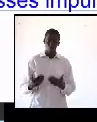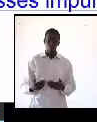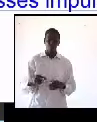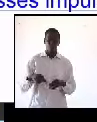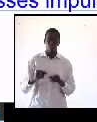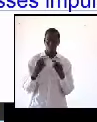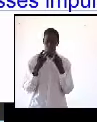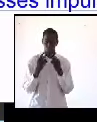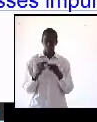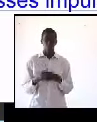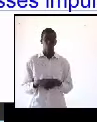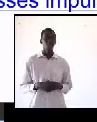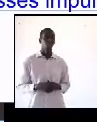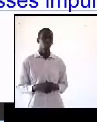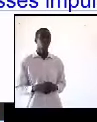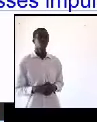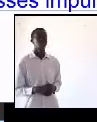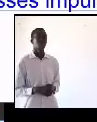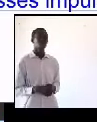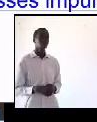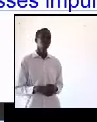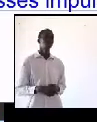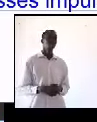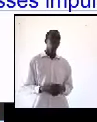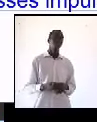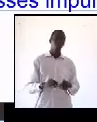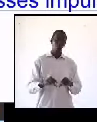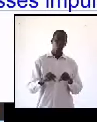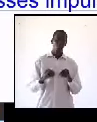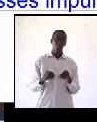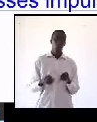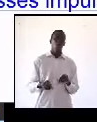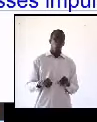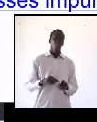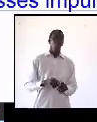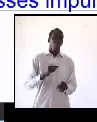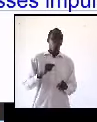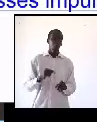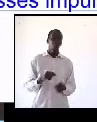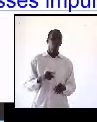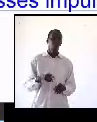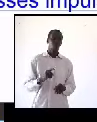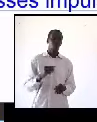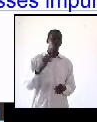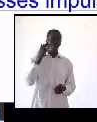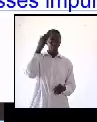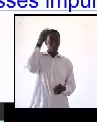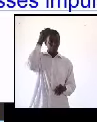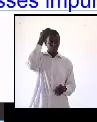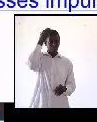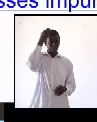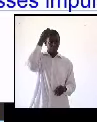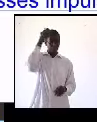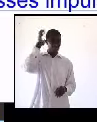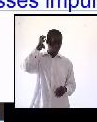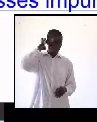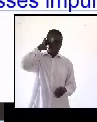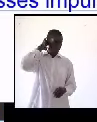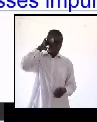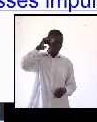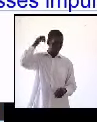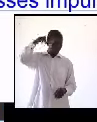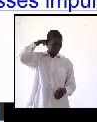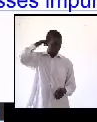lost. Okay? And also they receive impulse from the midbrain, the high brain, and also the spinal cord, that is